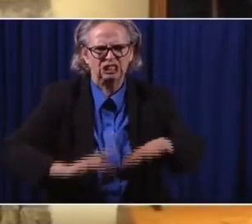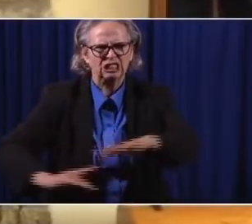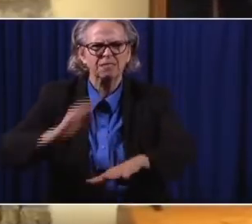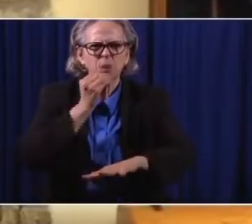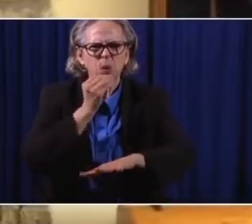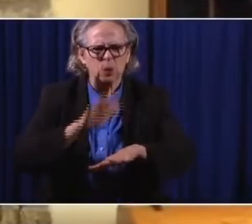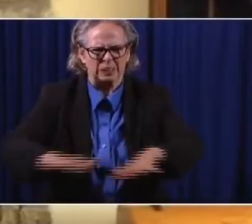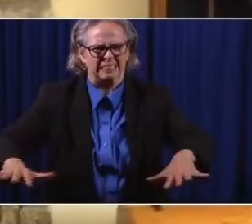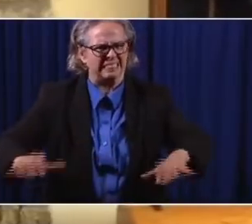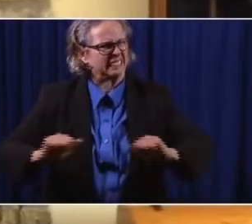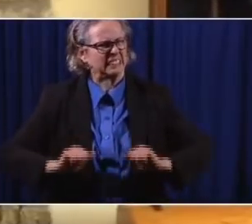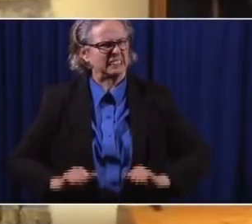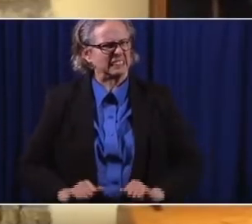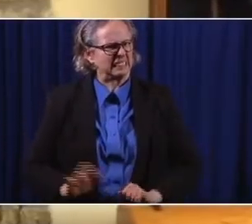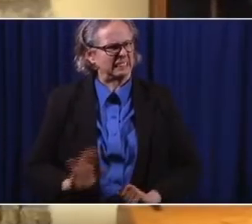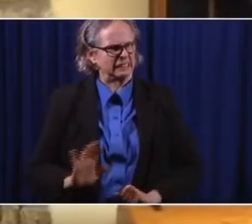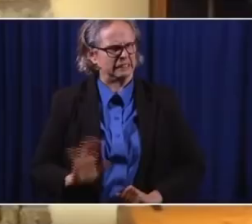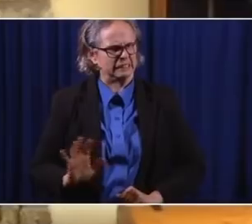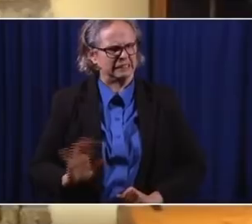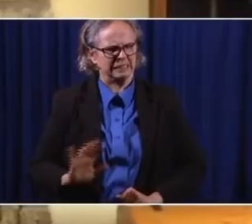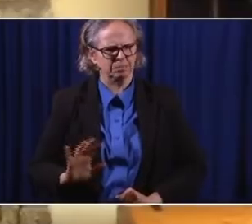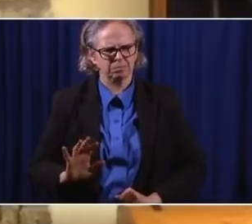do and be very, very, very careful.